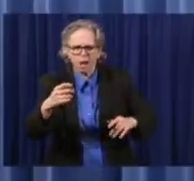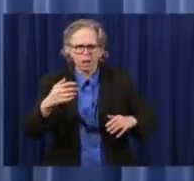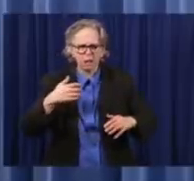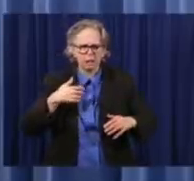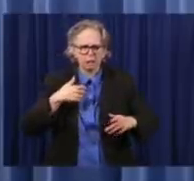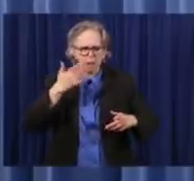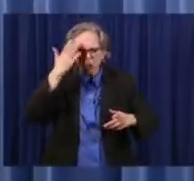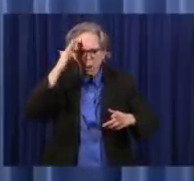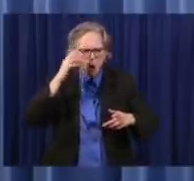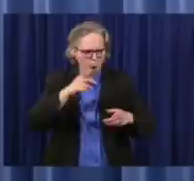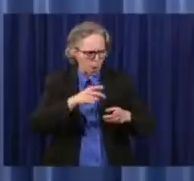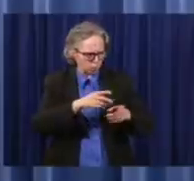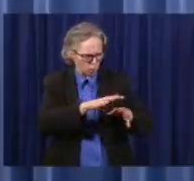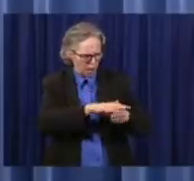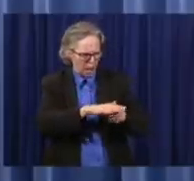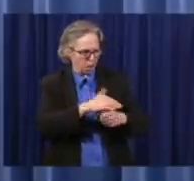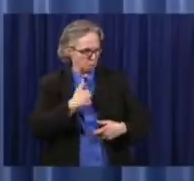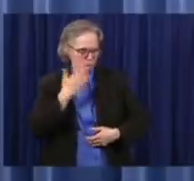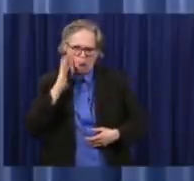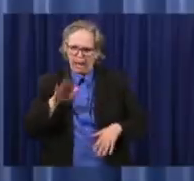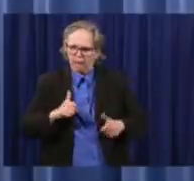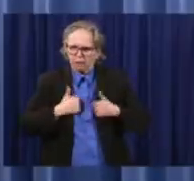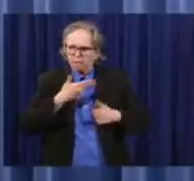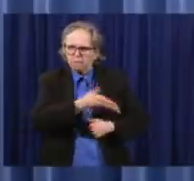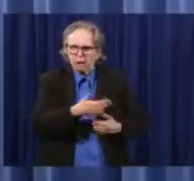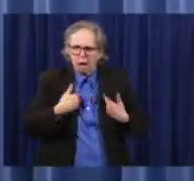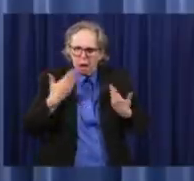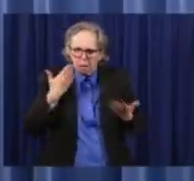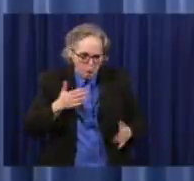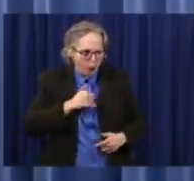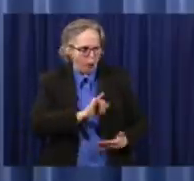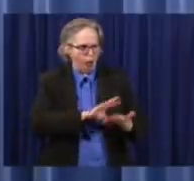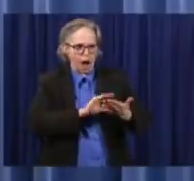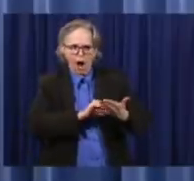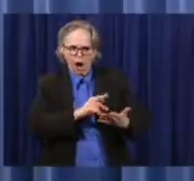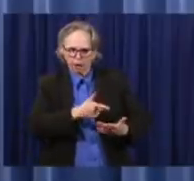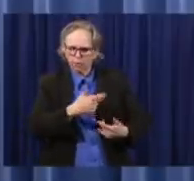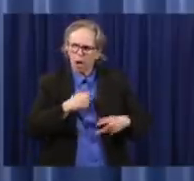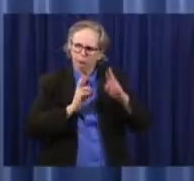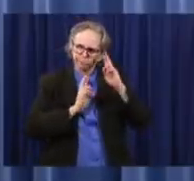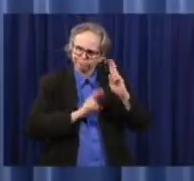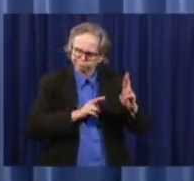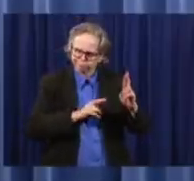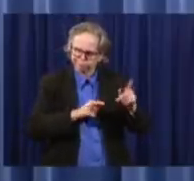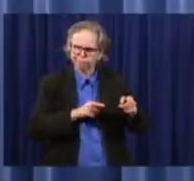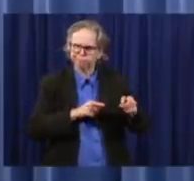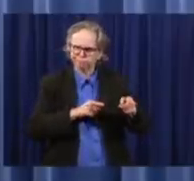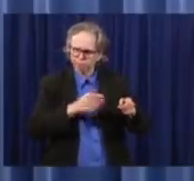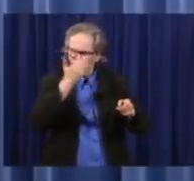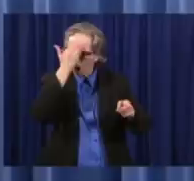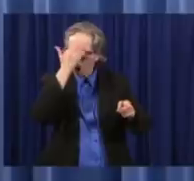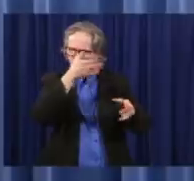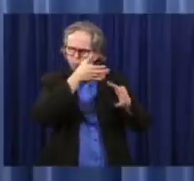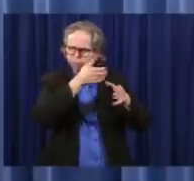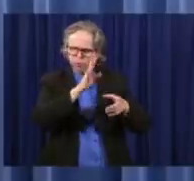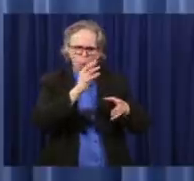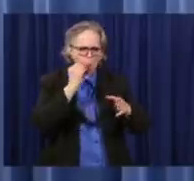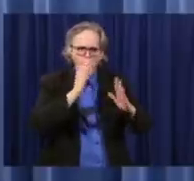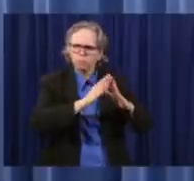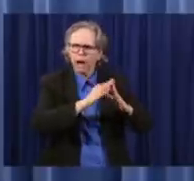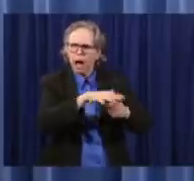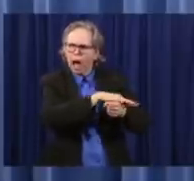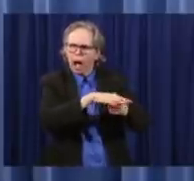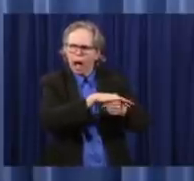legislator. And so, you know, I have great respect for all the members of the Senate, all the members of the House of